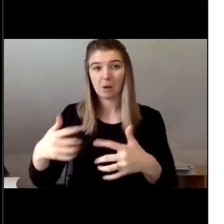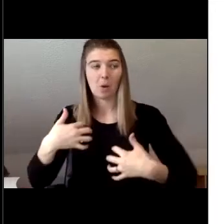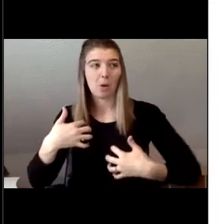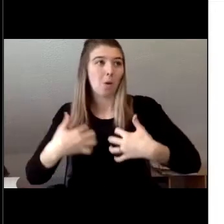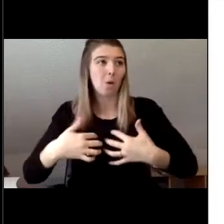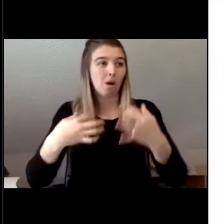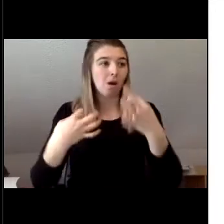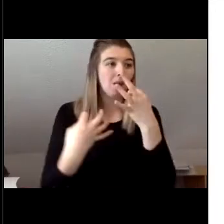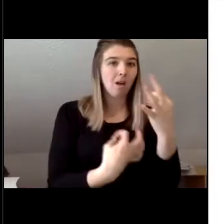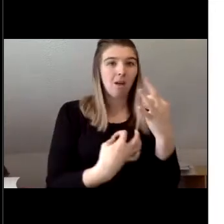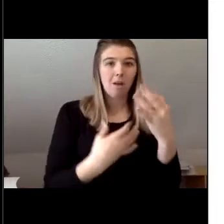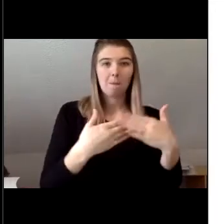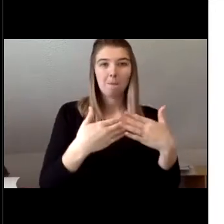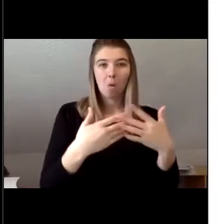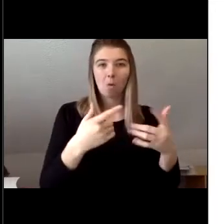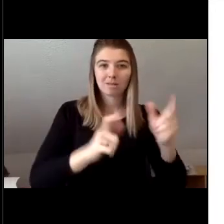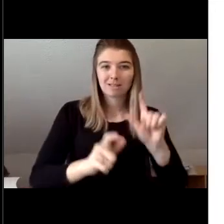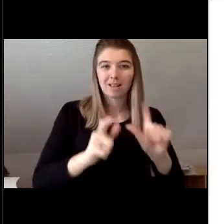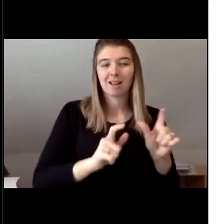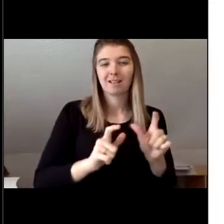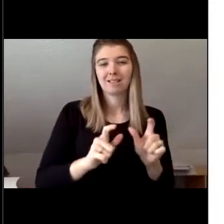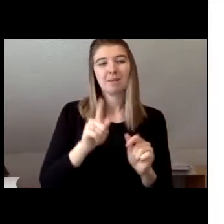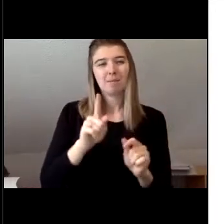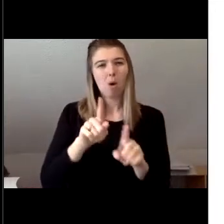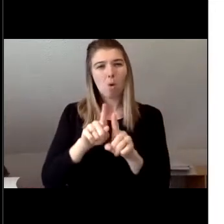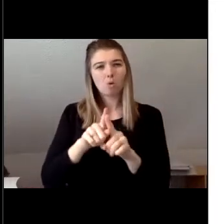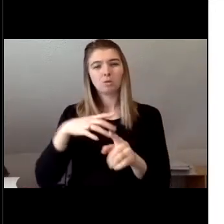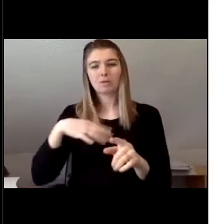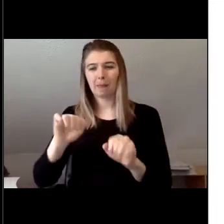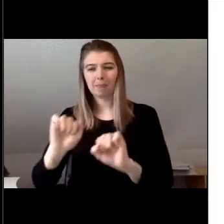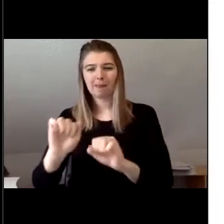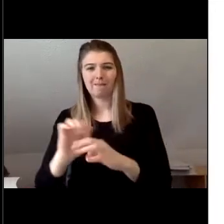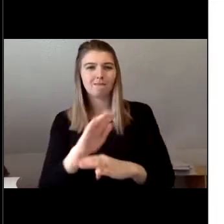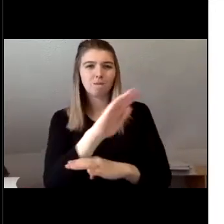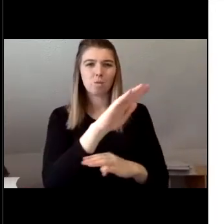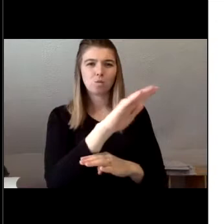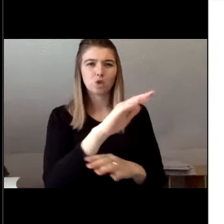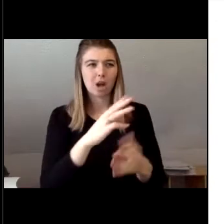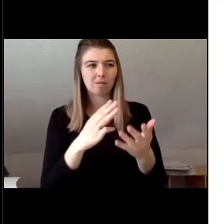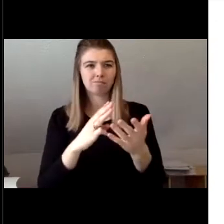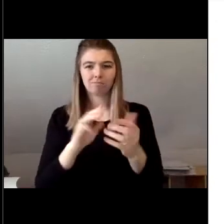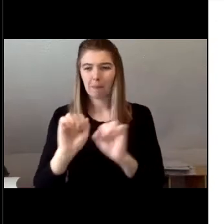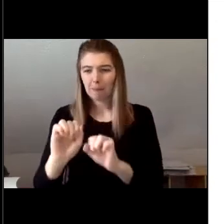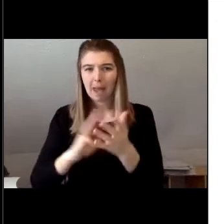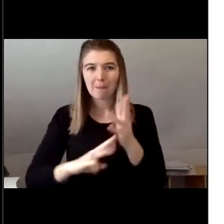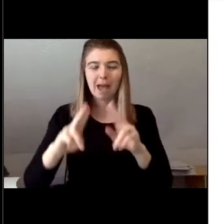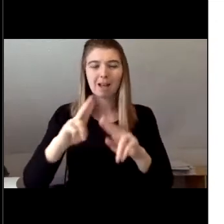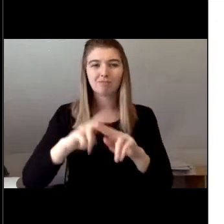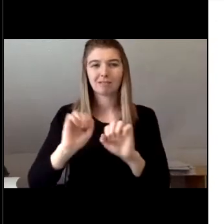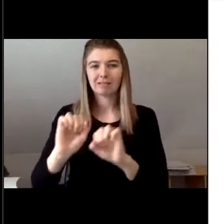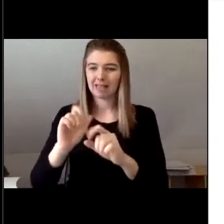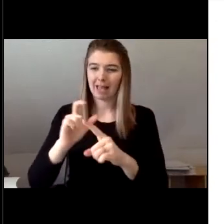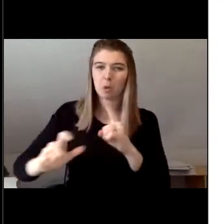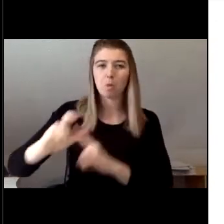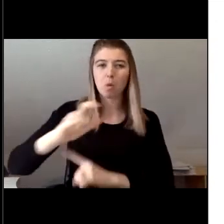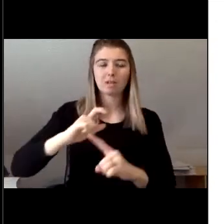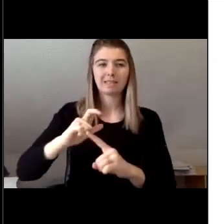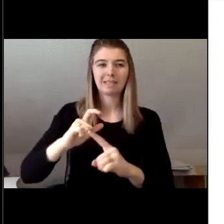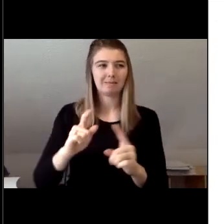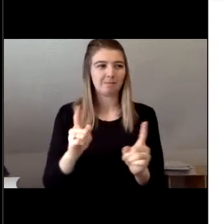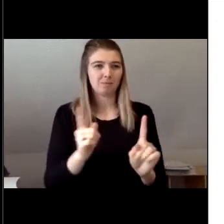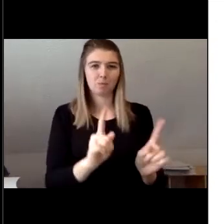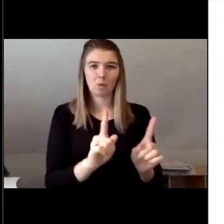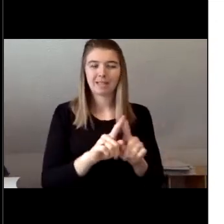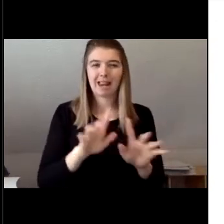path ahead for them, they and their parents and their families and their communities, that those young girls and women coming into science, if they have